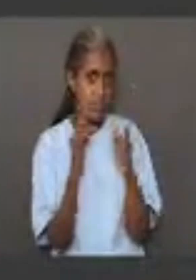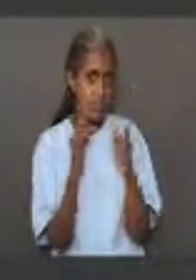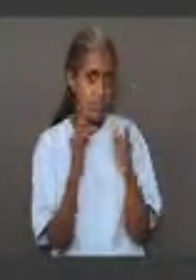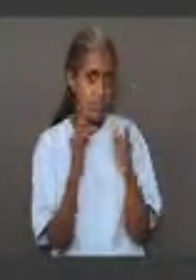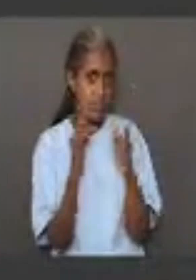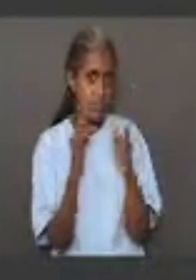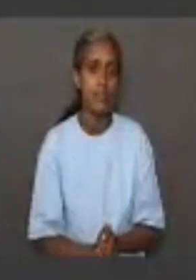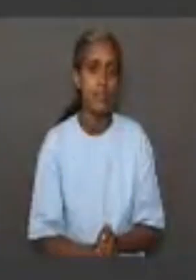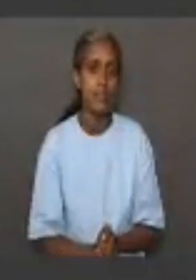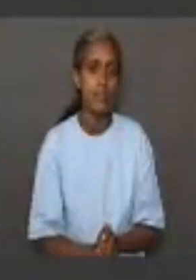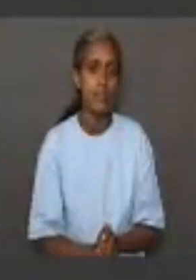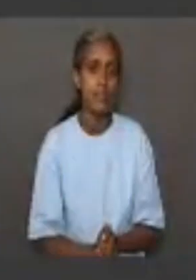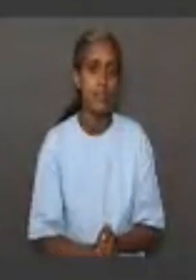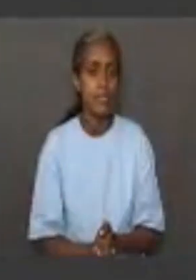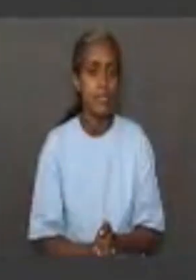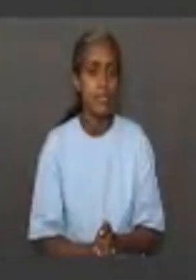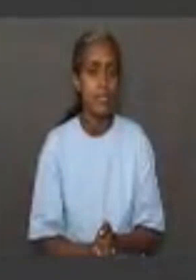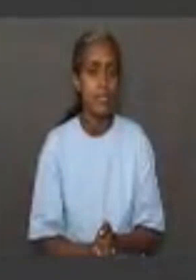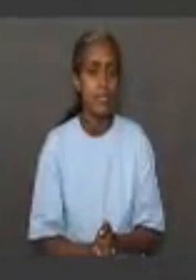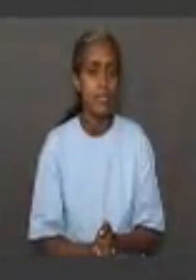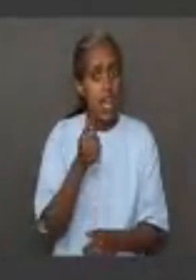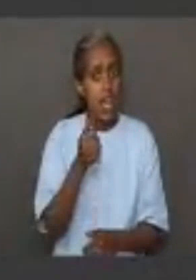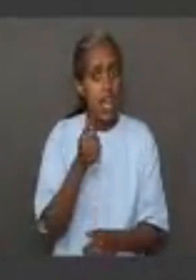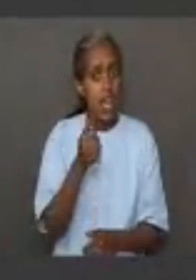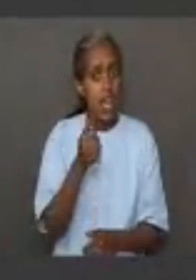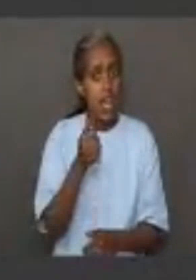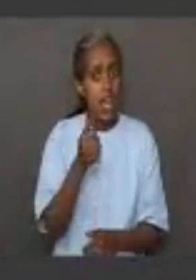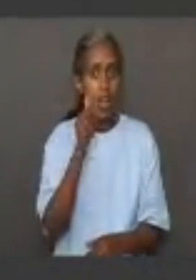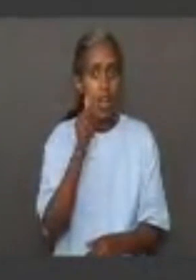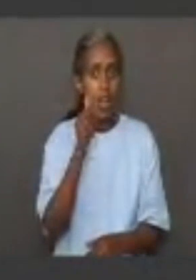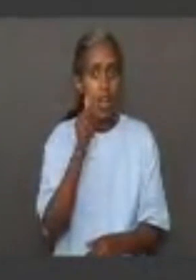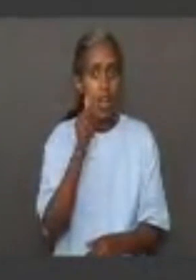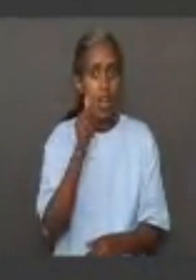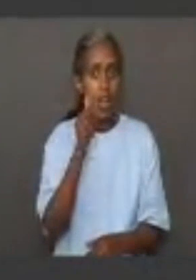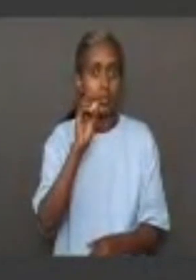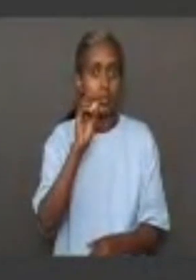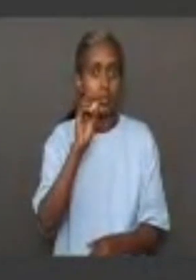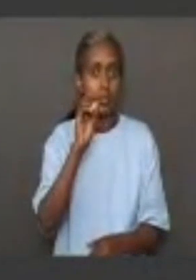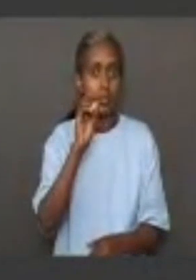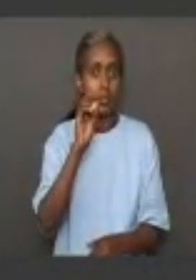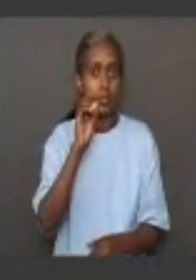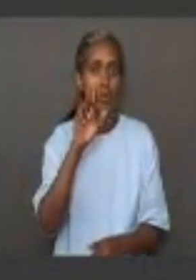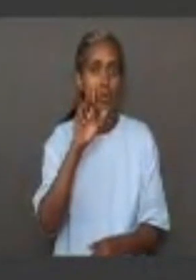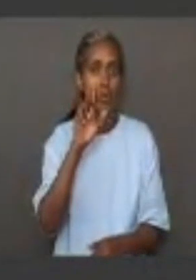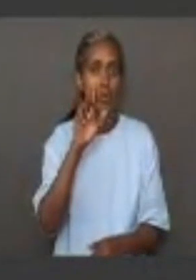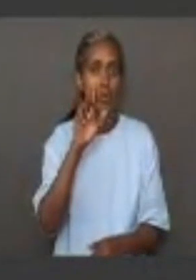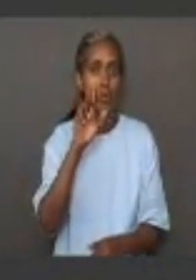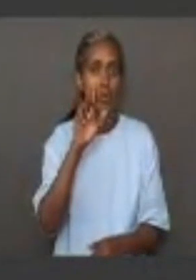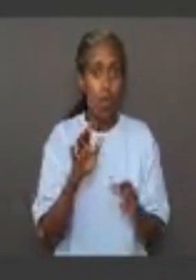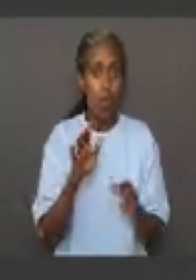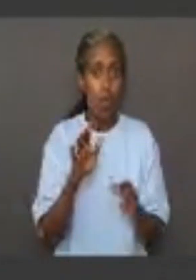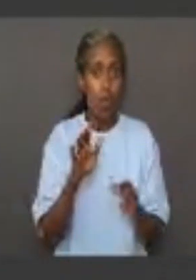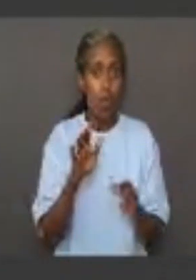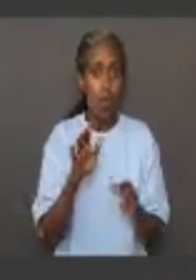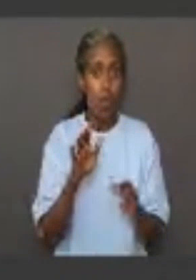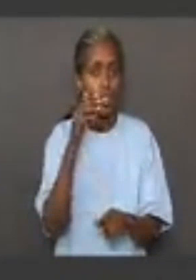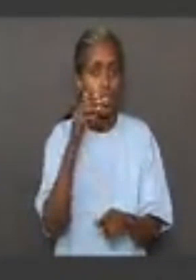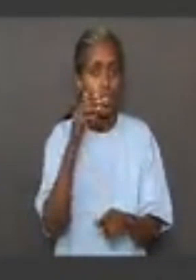The absolute complement of the union of A and B